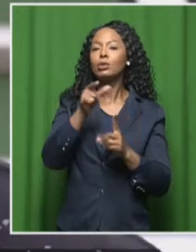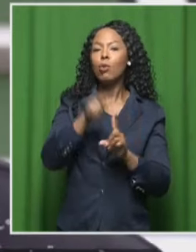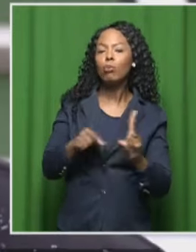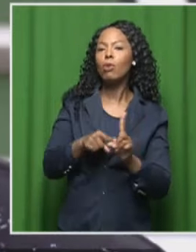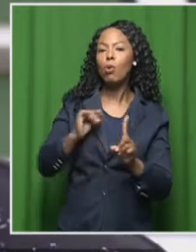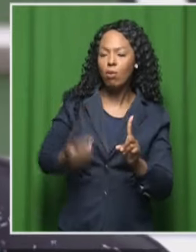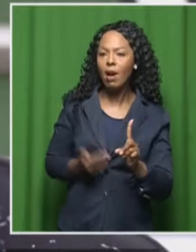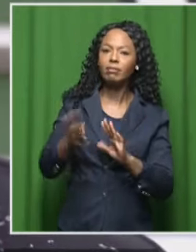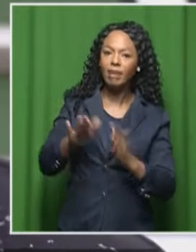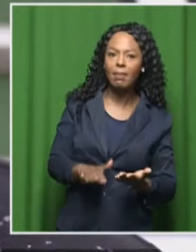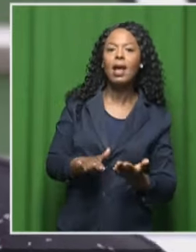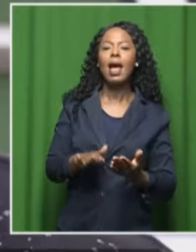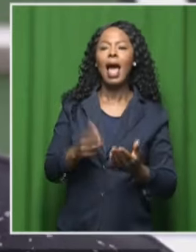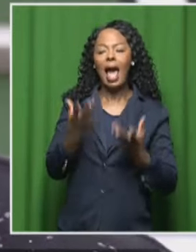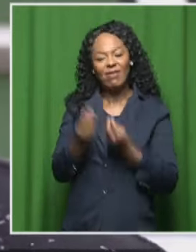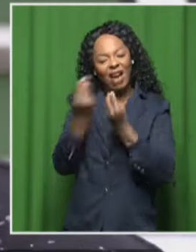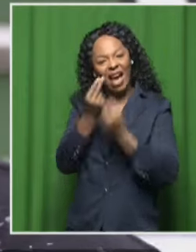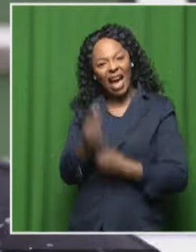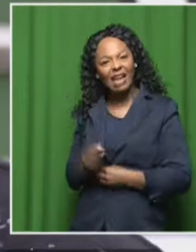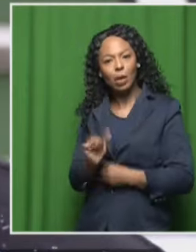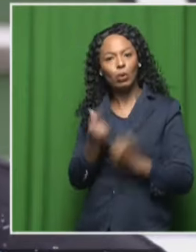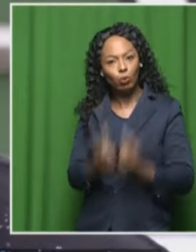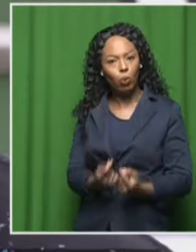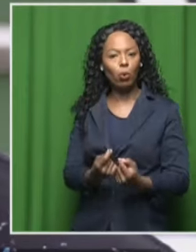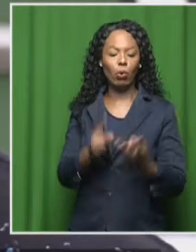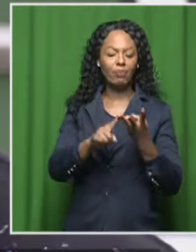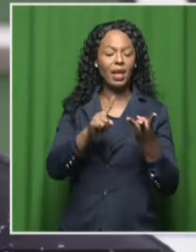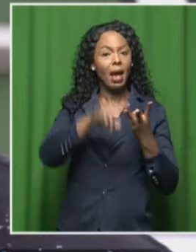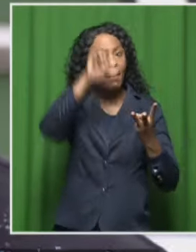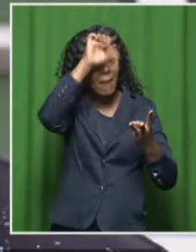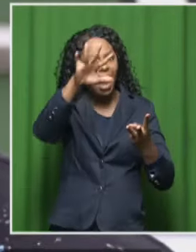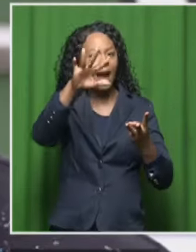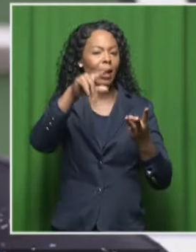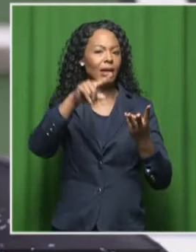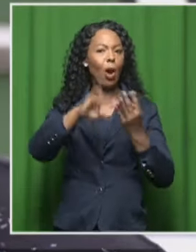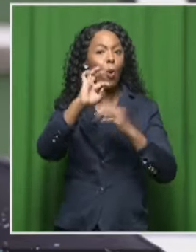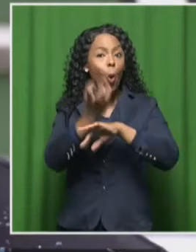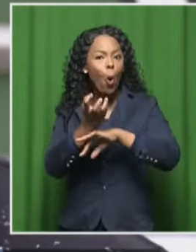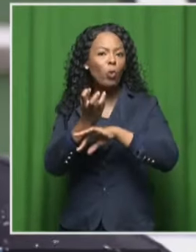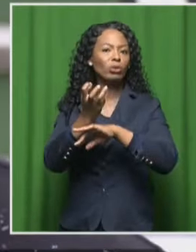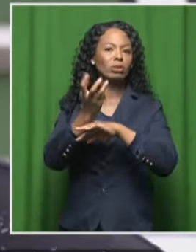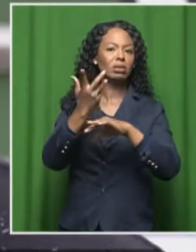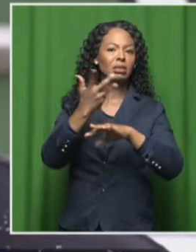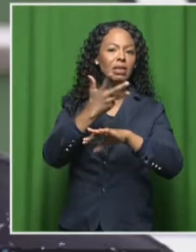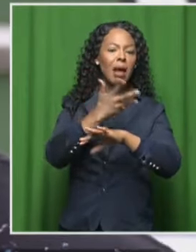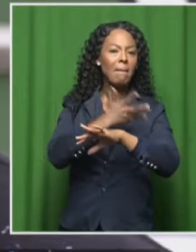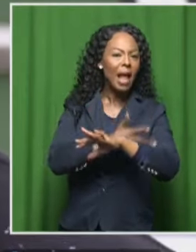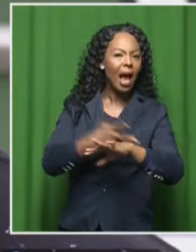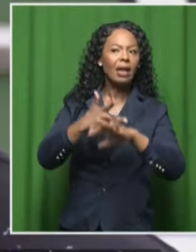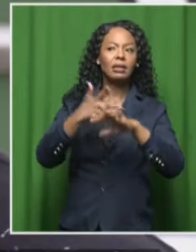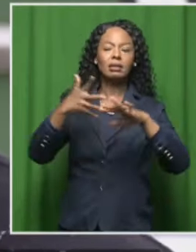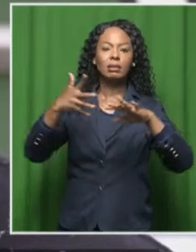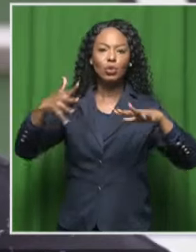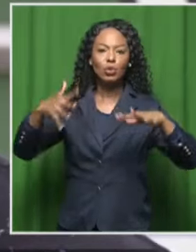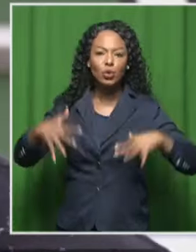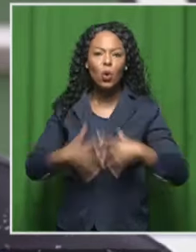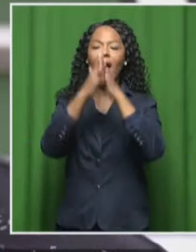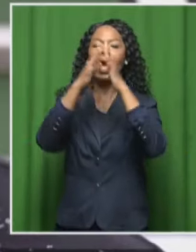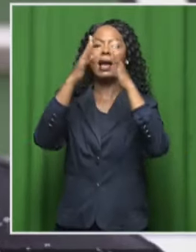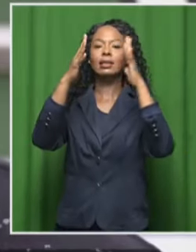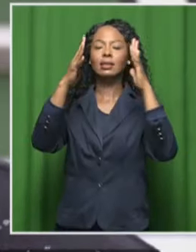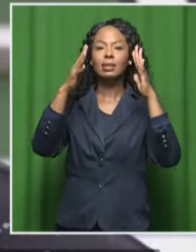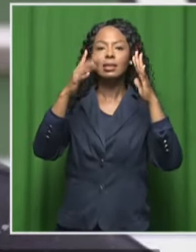the corporate world, people's, when we're talking about mines, gold, blood, and unite, we use the yellow color